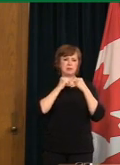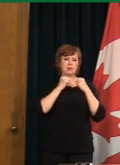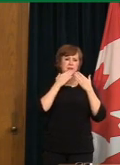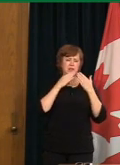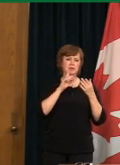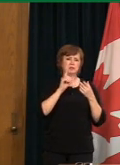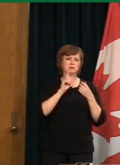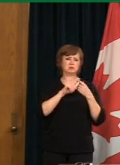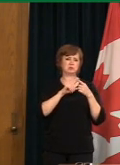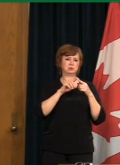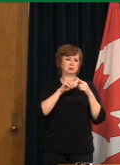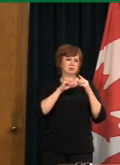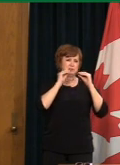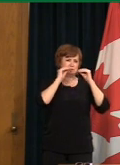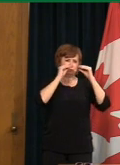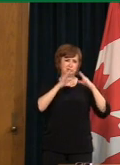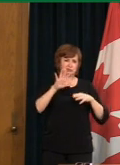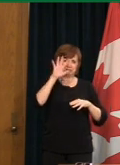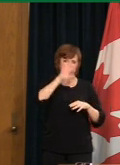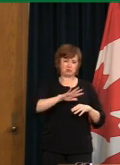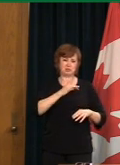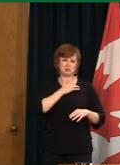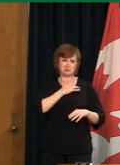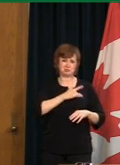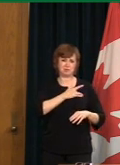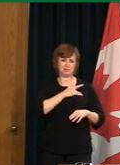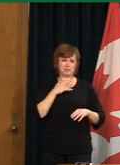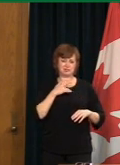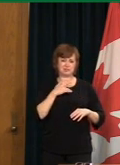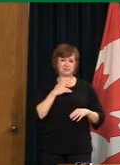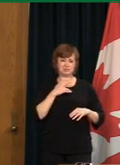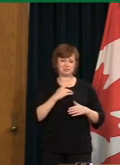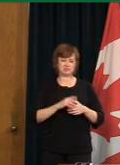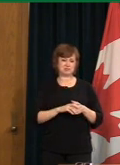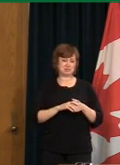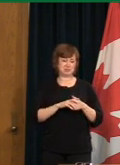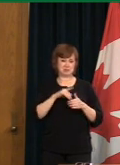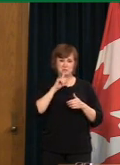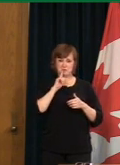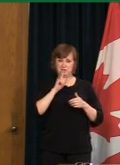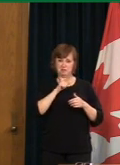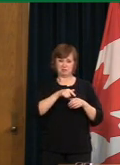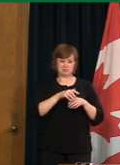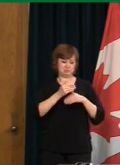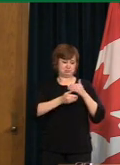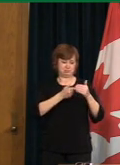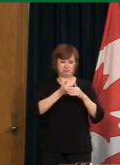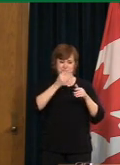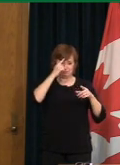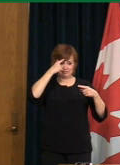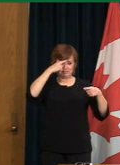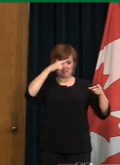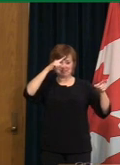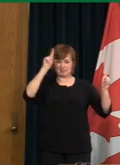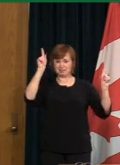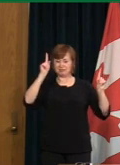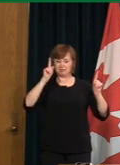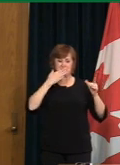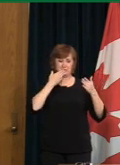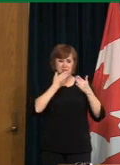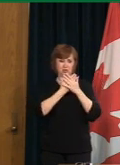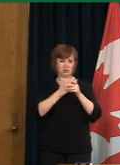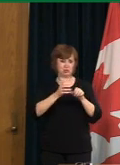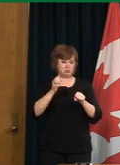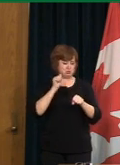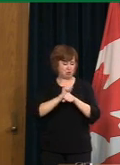thanks to our educators across the province who have gone once again above and beyond to keep their classrooms and their schools